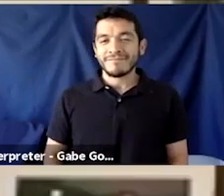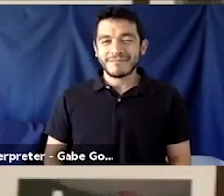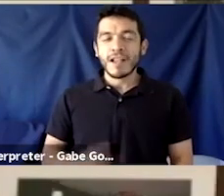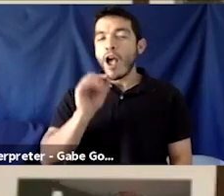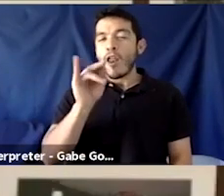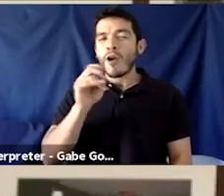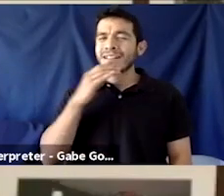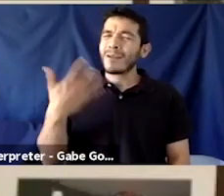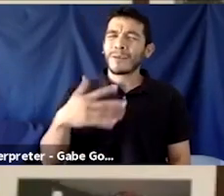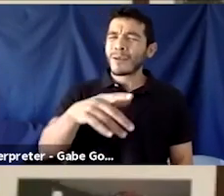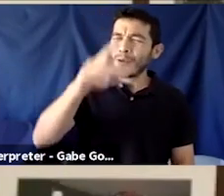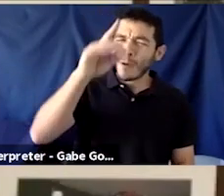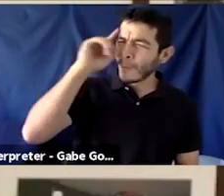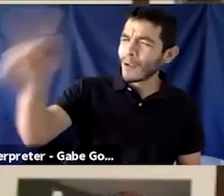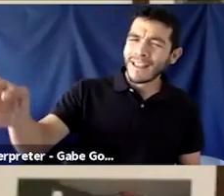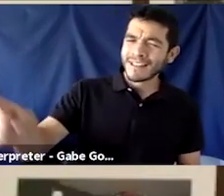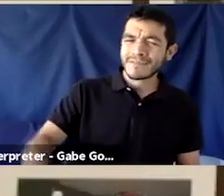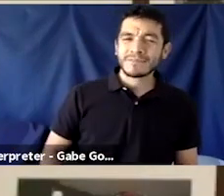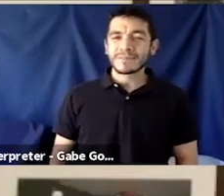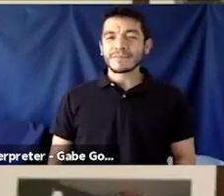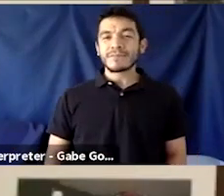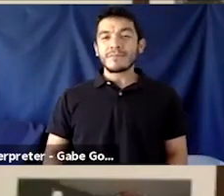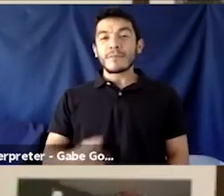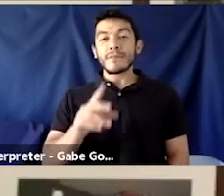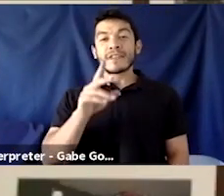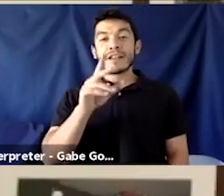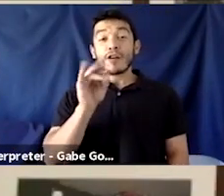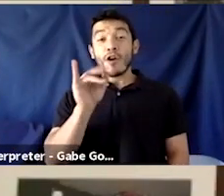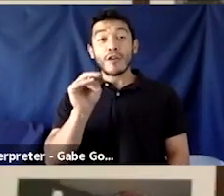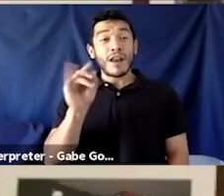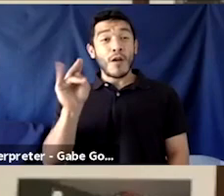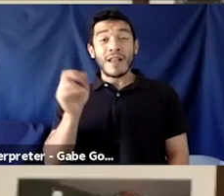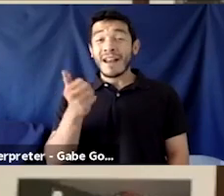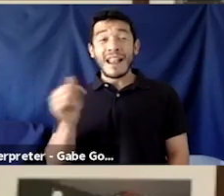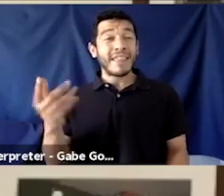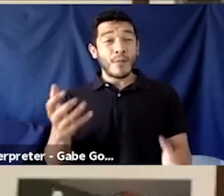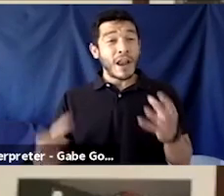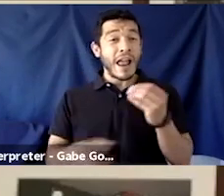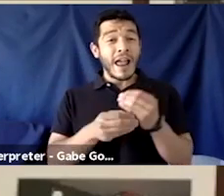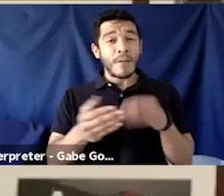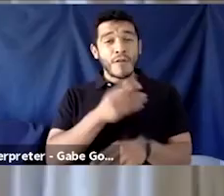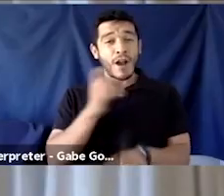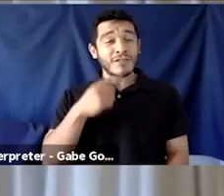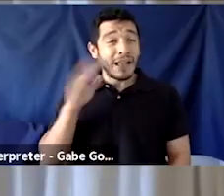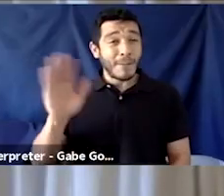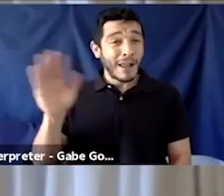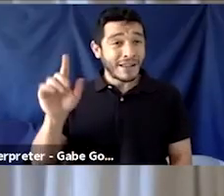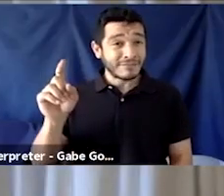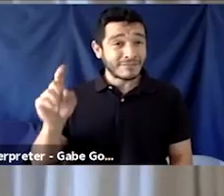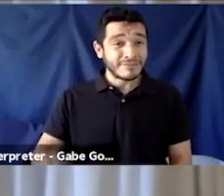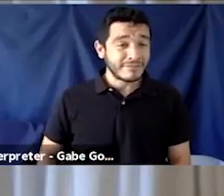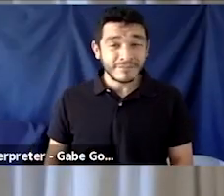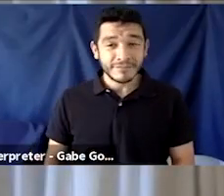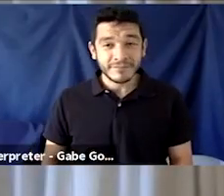that. Korin, Lorraine, anything else you want to add before we have to say goodbye to everybody? You can't, I can't add